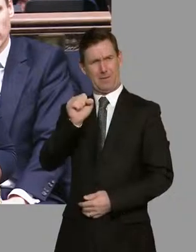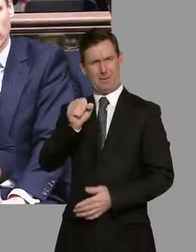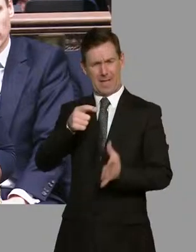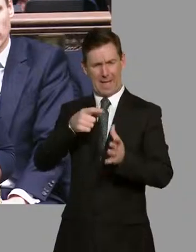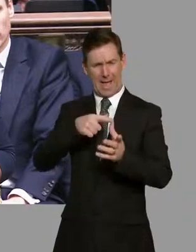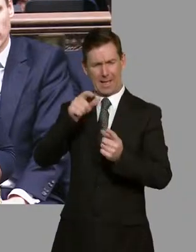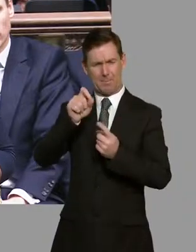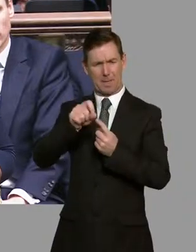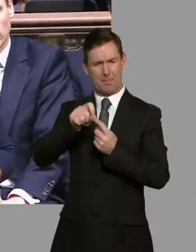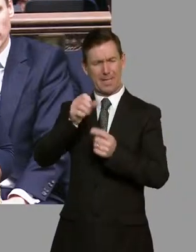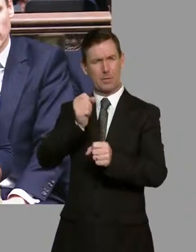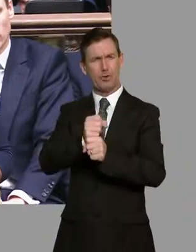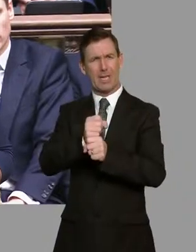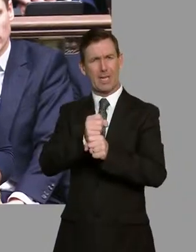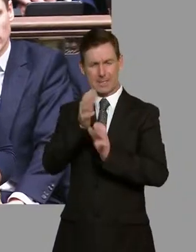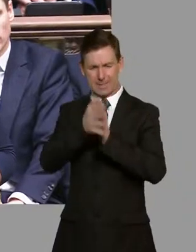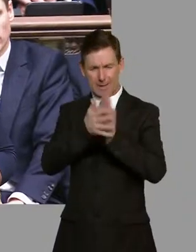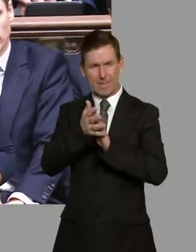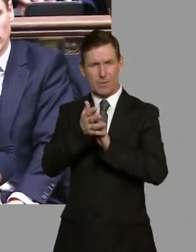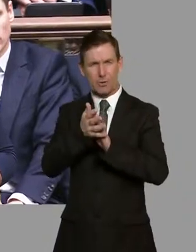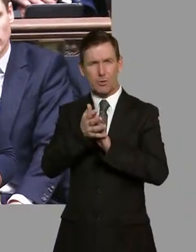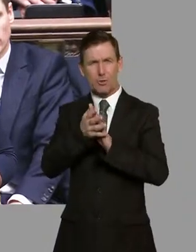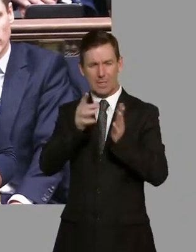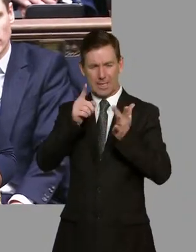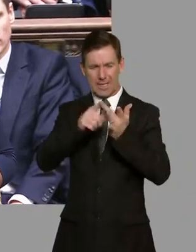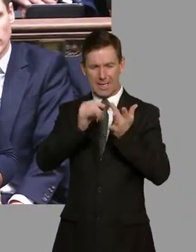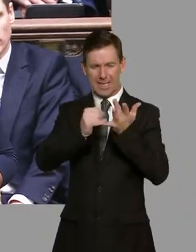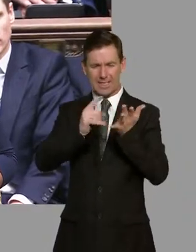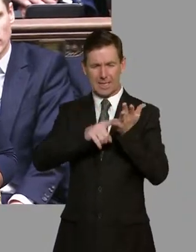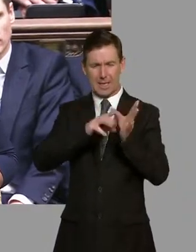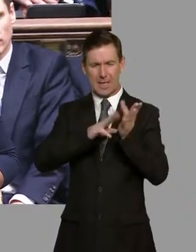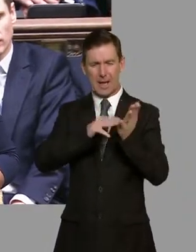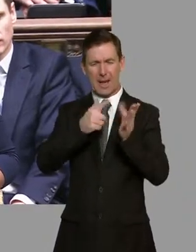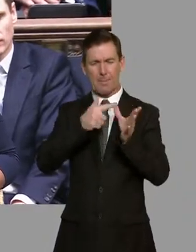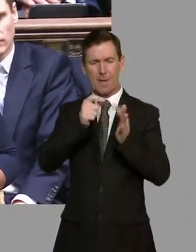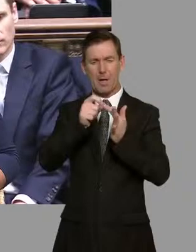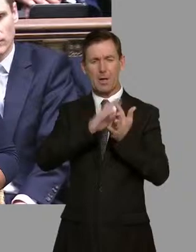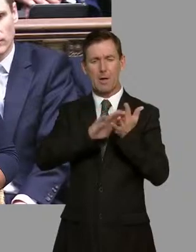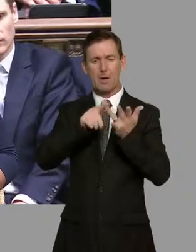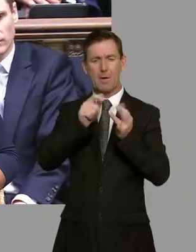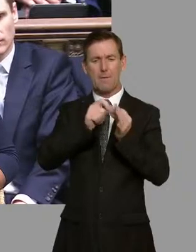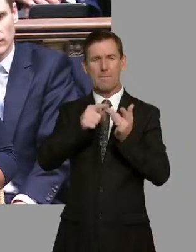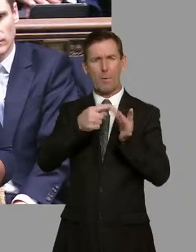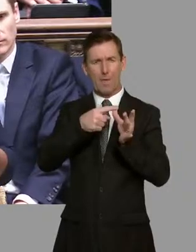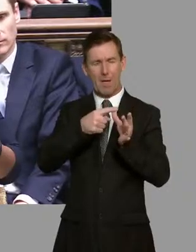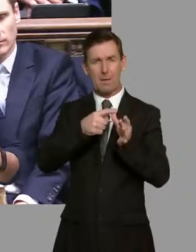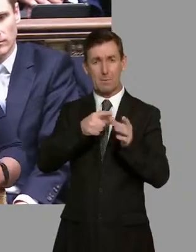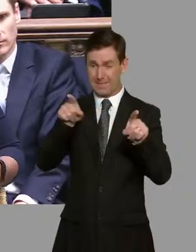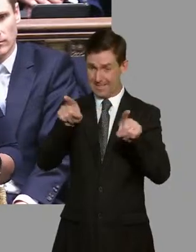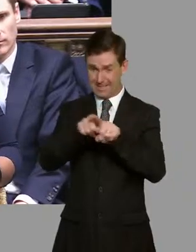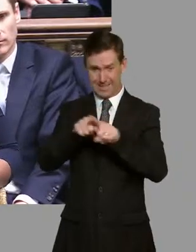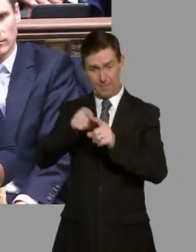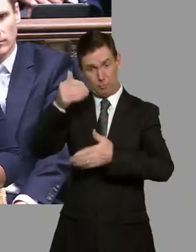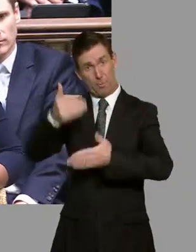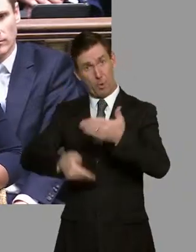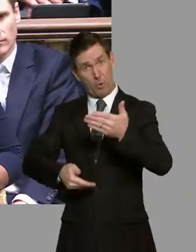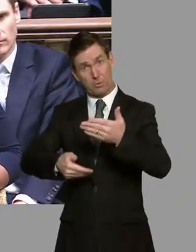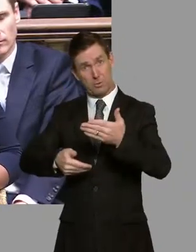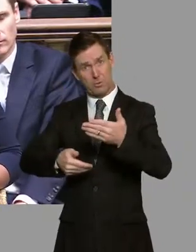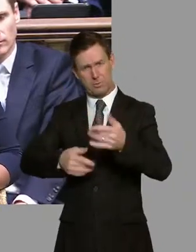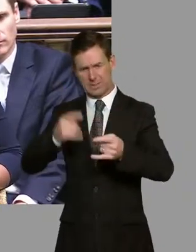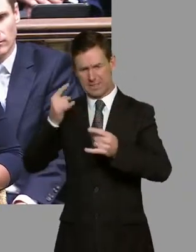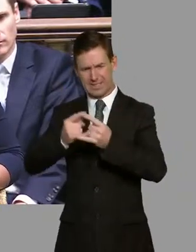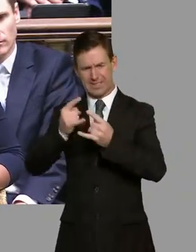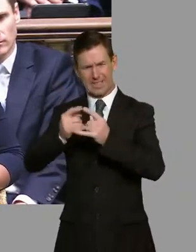same APPG report said talking about sex groomers was an example of Islamophobia. This is exactly why people